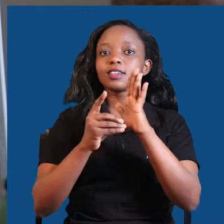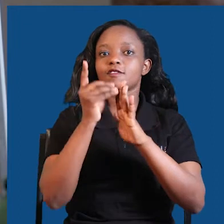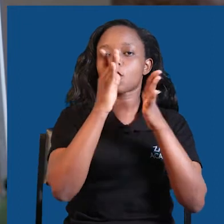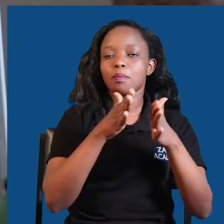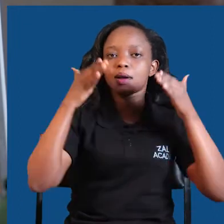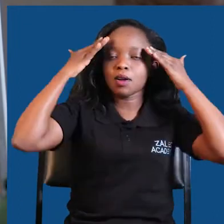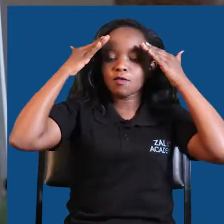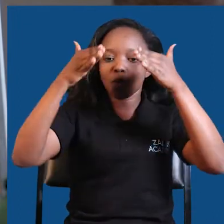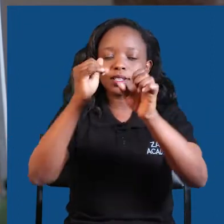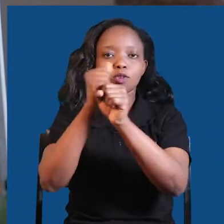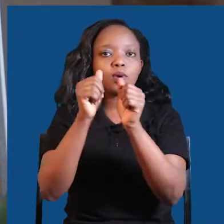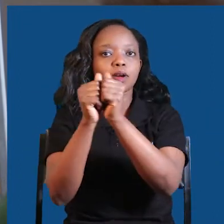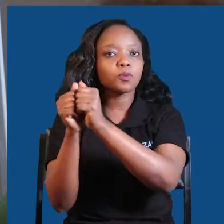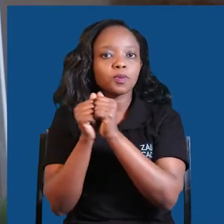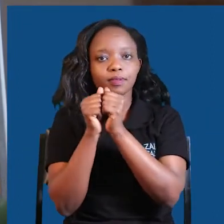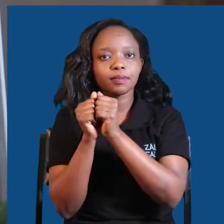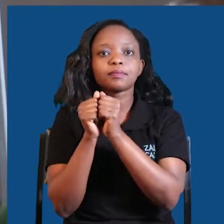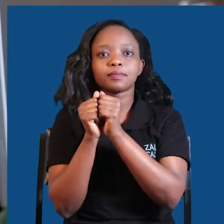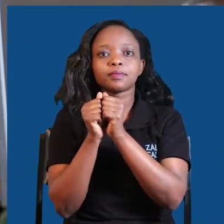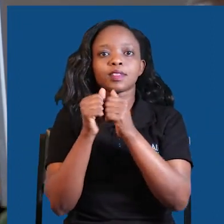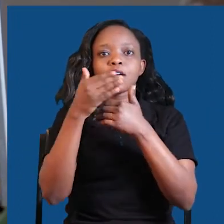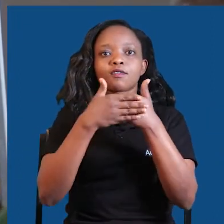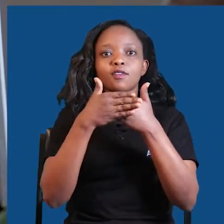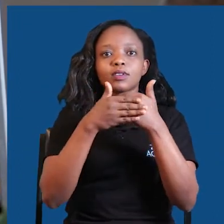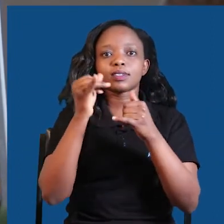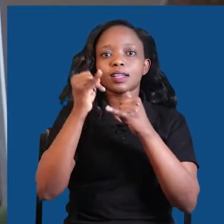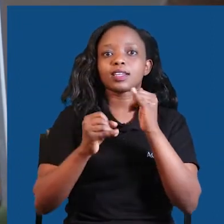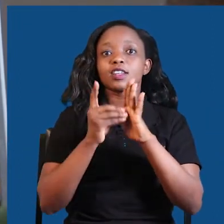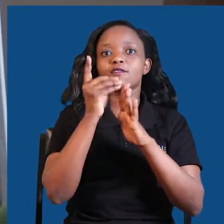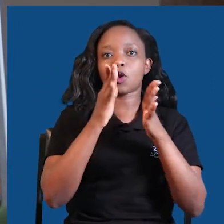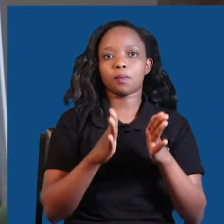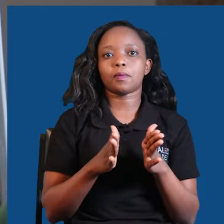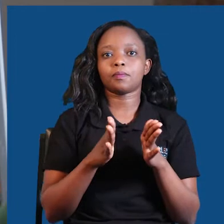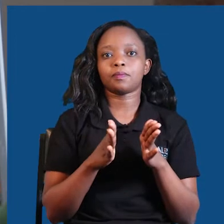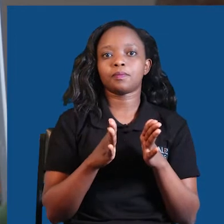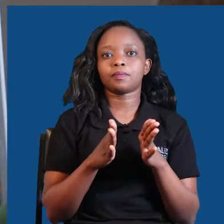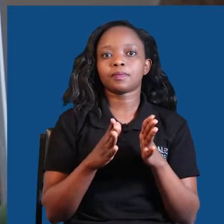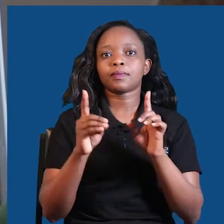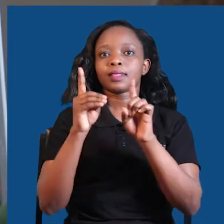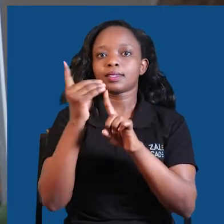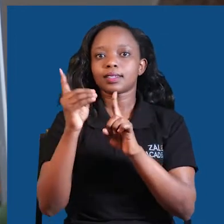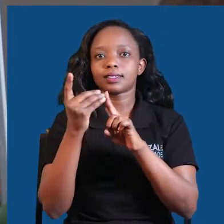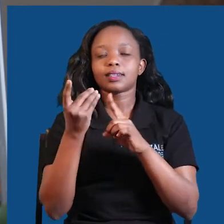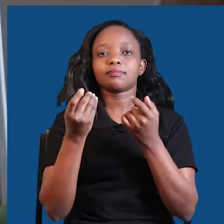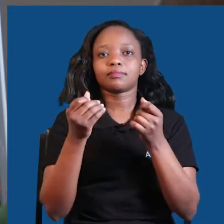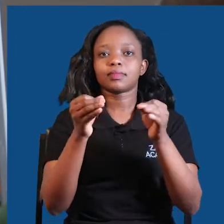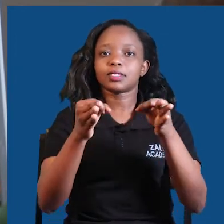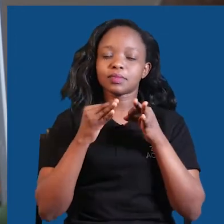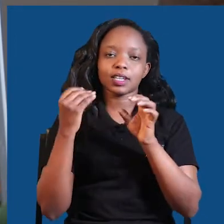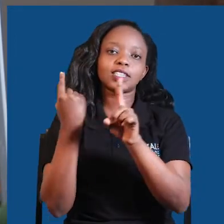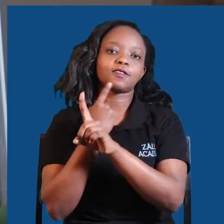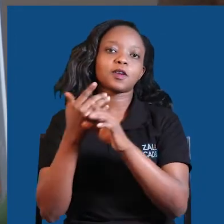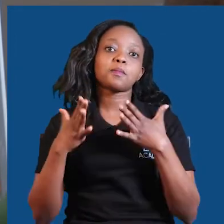developers, they usually focus and collaborate with the front-end developers, the database administrators,